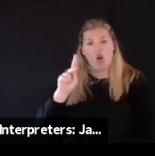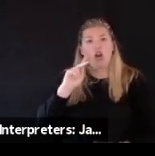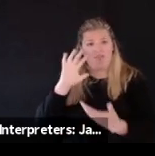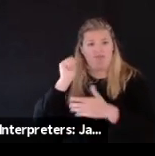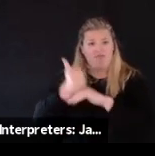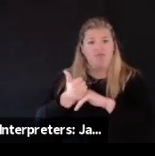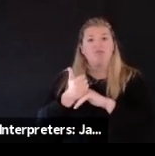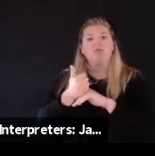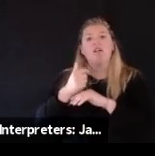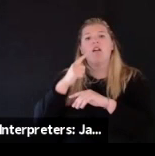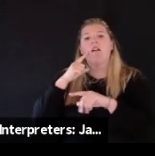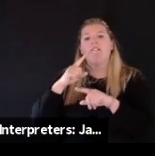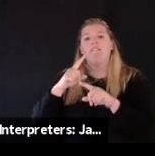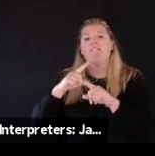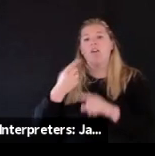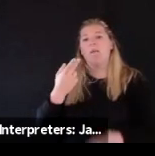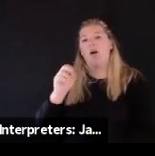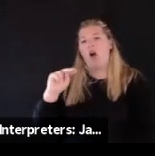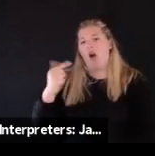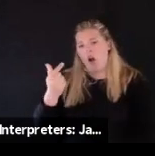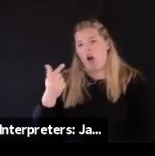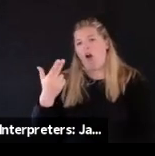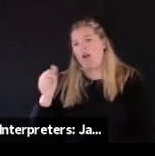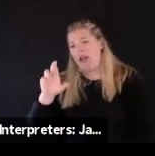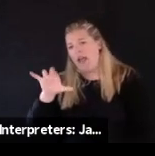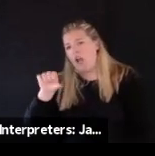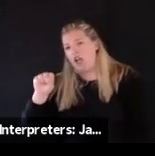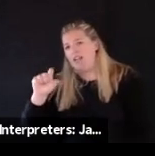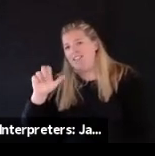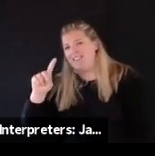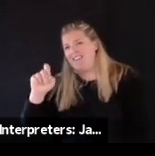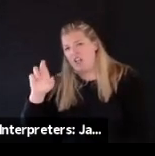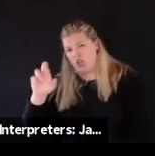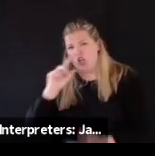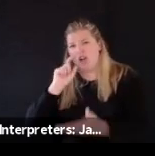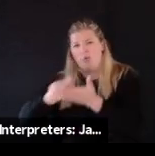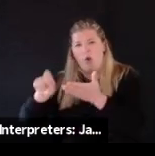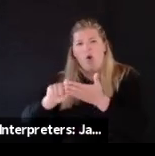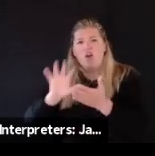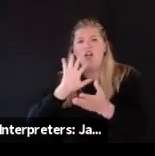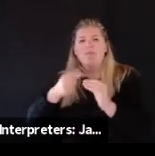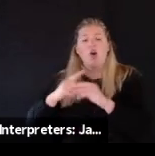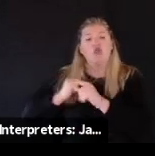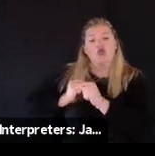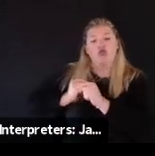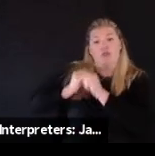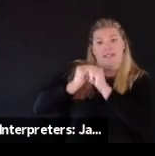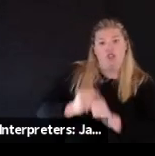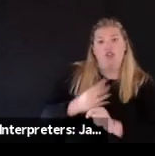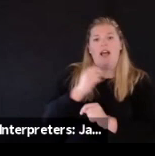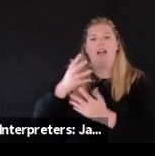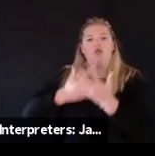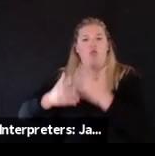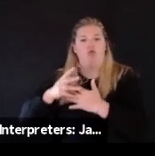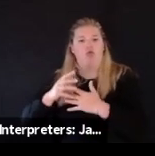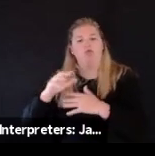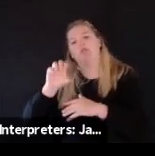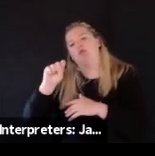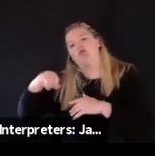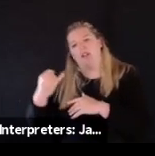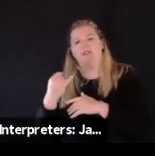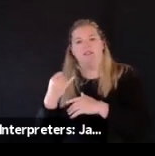Harris and Linder in 2017 that talks about the traditional and social justice paradigms for sexual violence